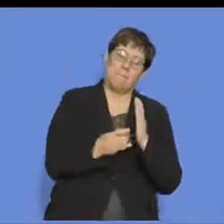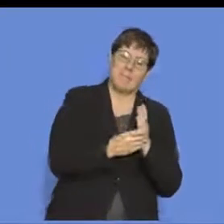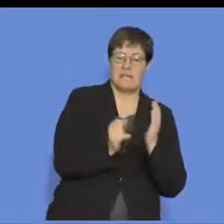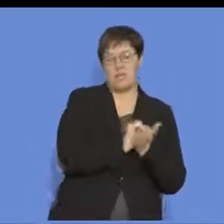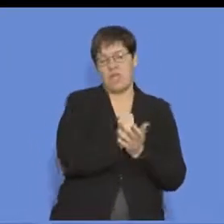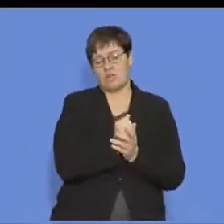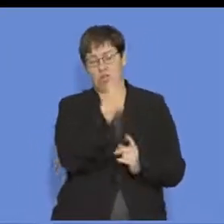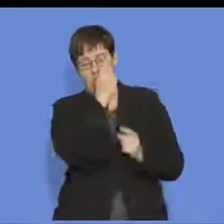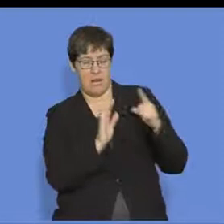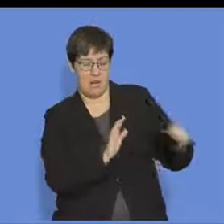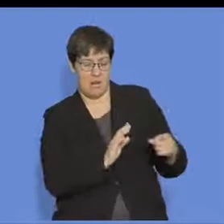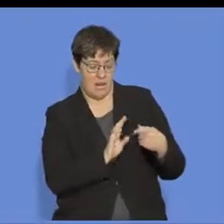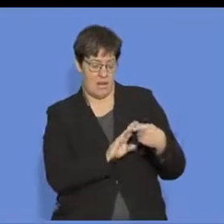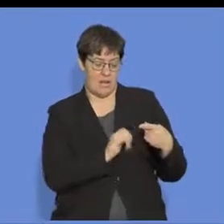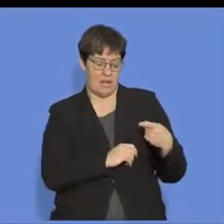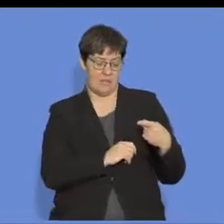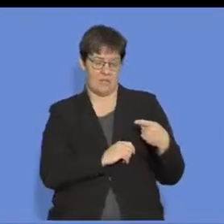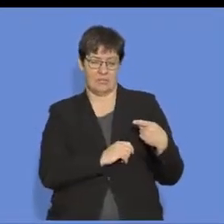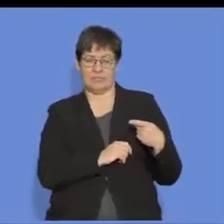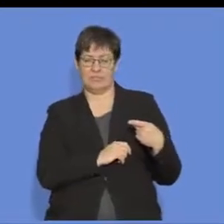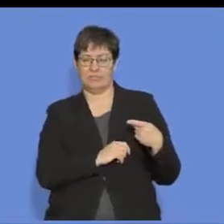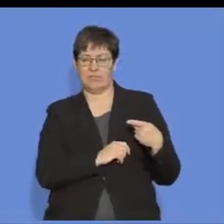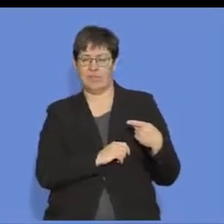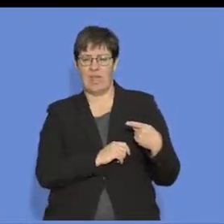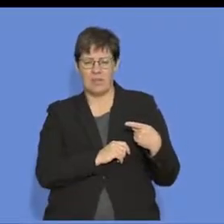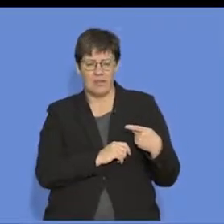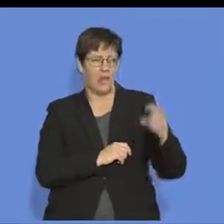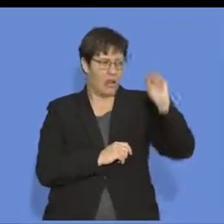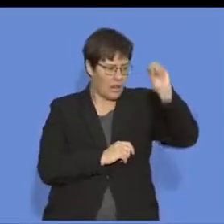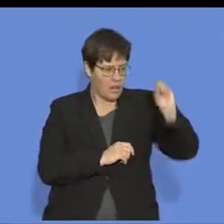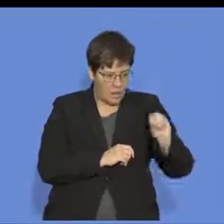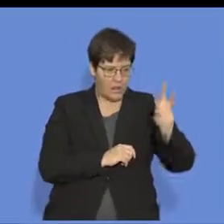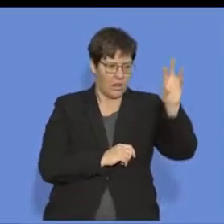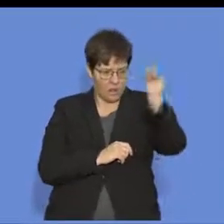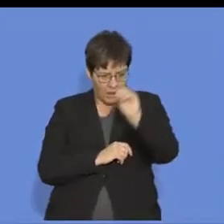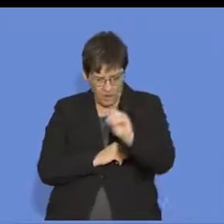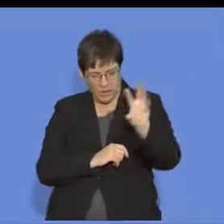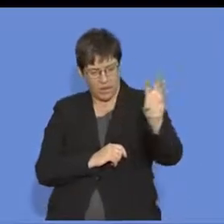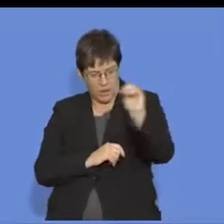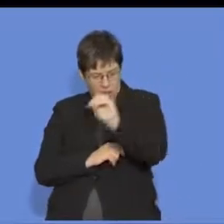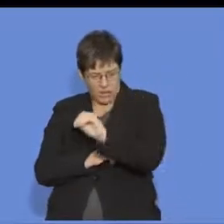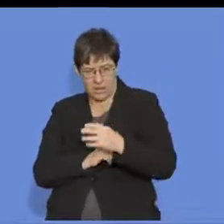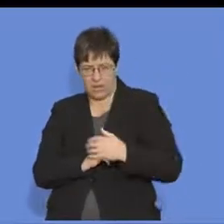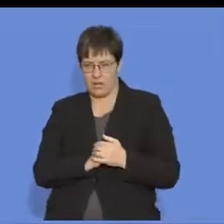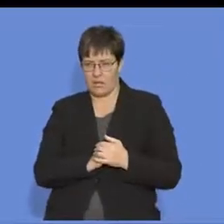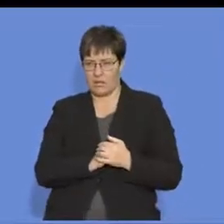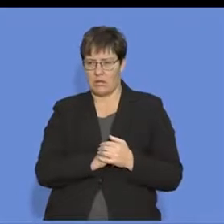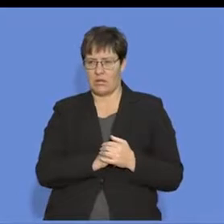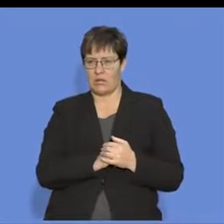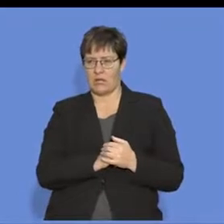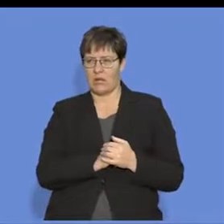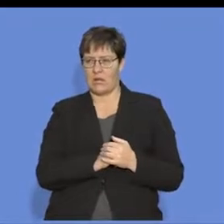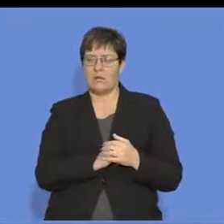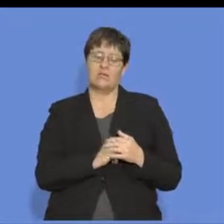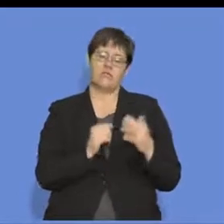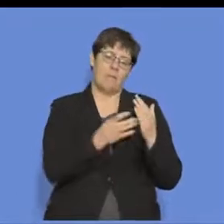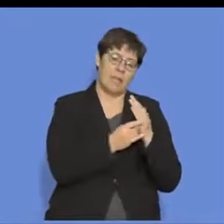mash, that's one choice, okay? But that will take time. Meat and mash is